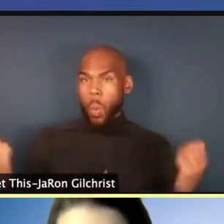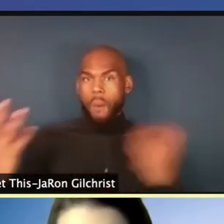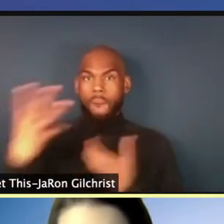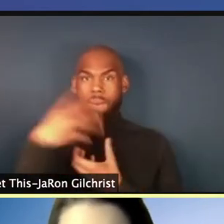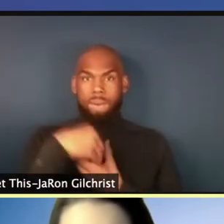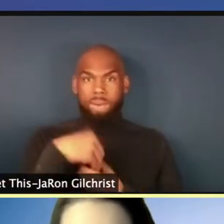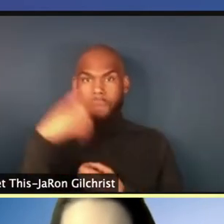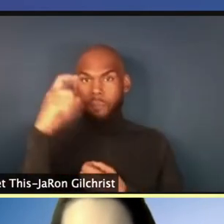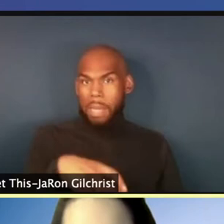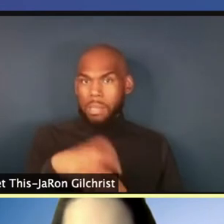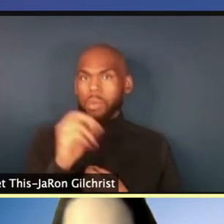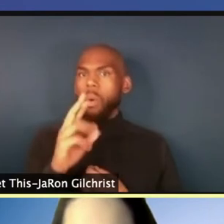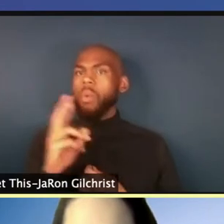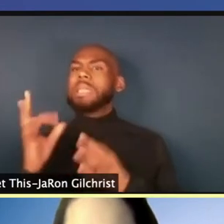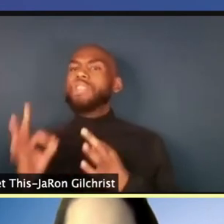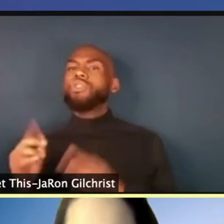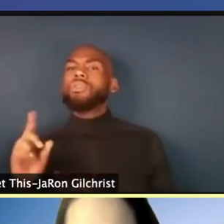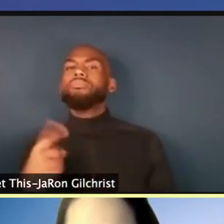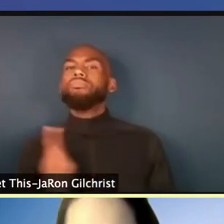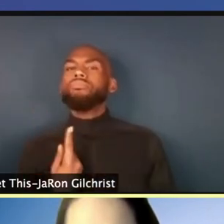make on your own,